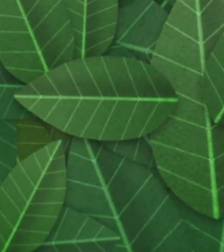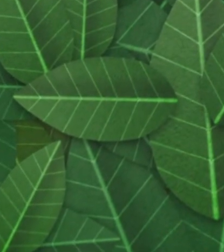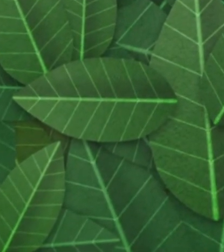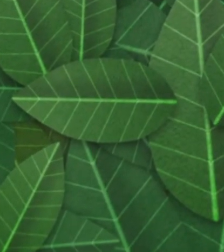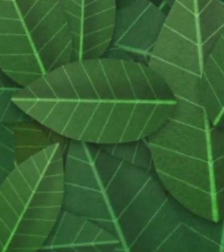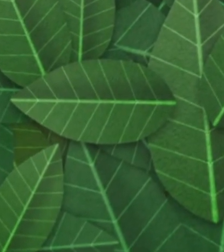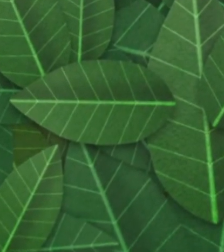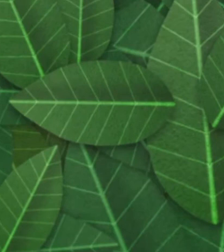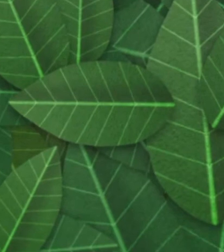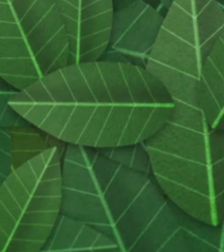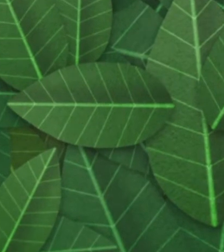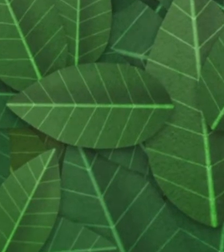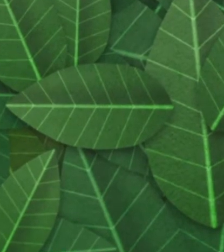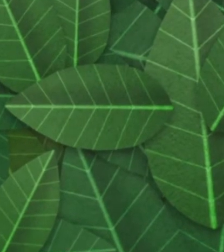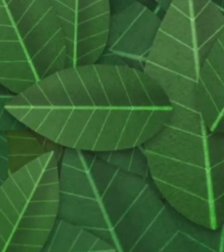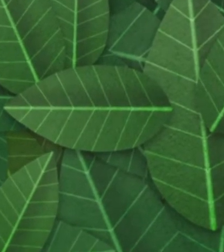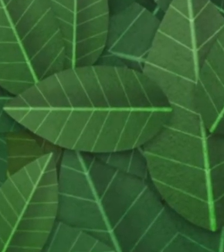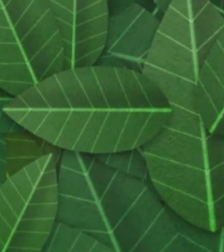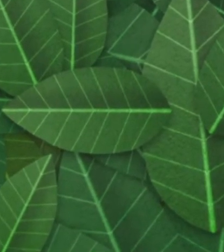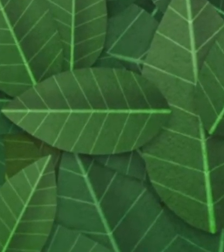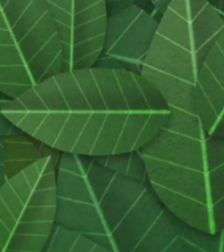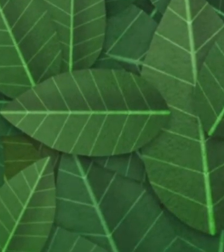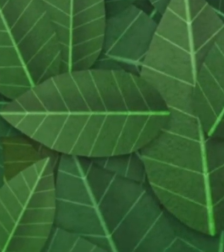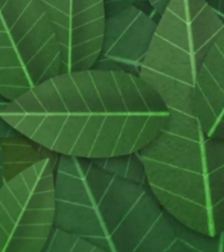What do Forestry Commission officers do after a fire?